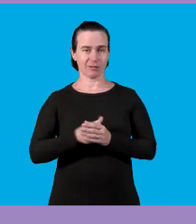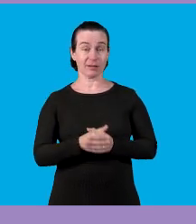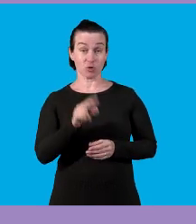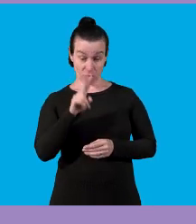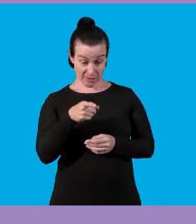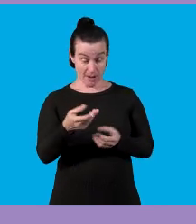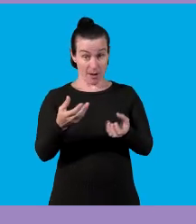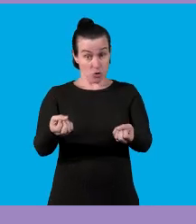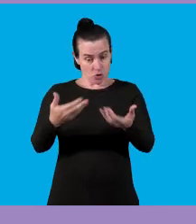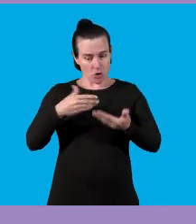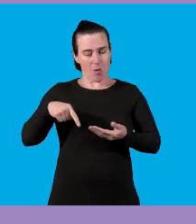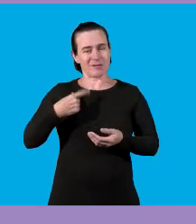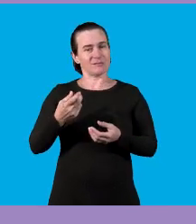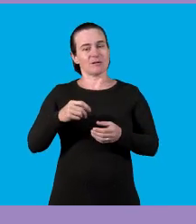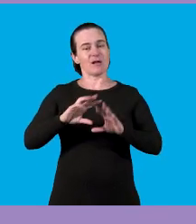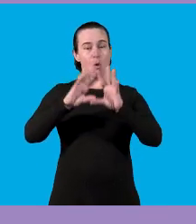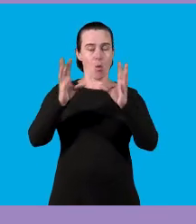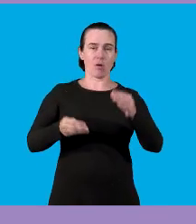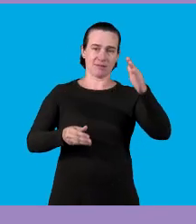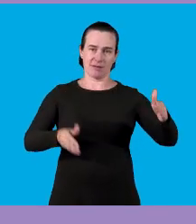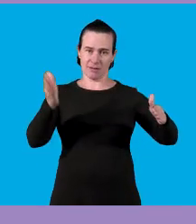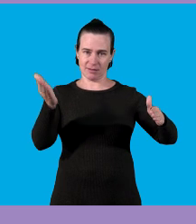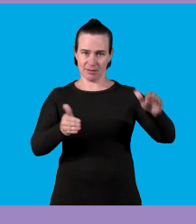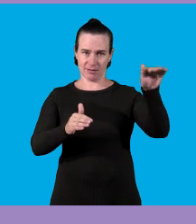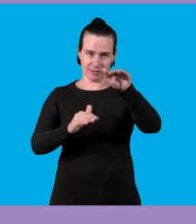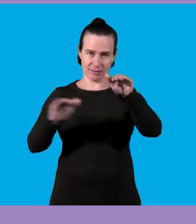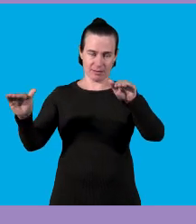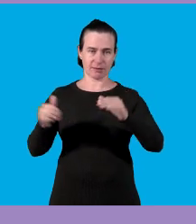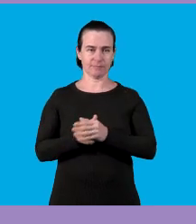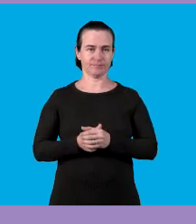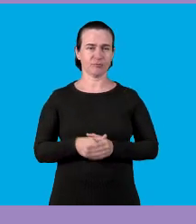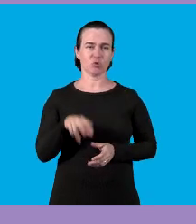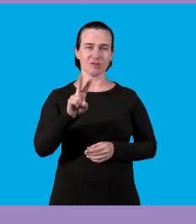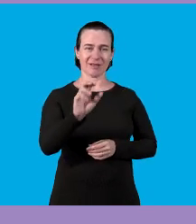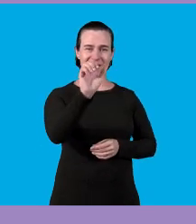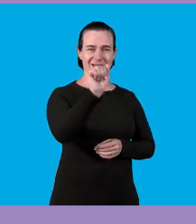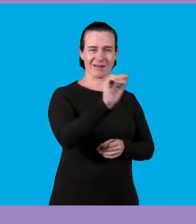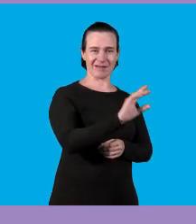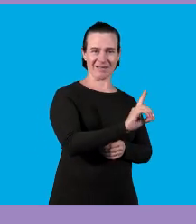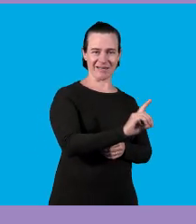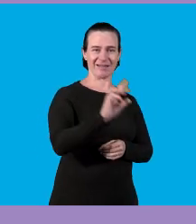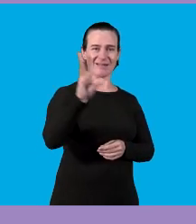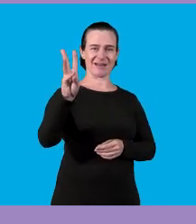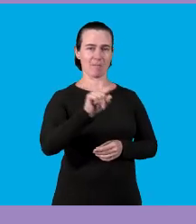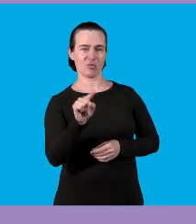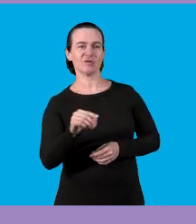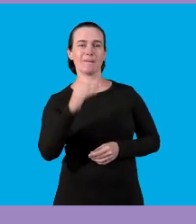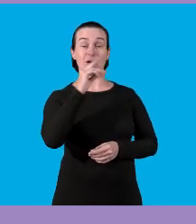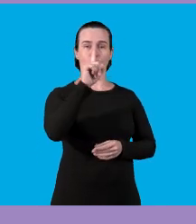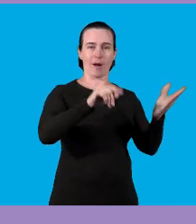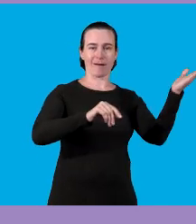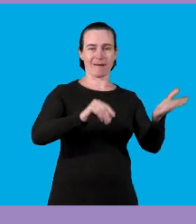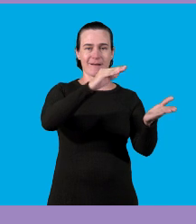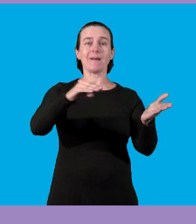in this case, they've given us all the sides. Look at side AD and side WZ, they have the same marking.